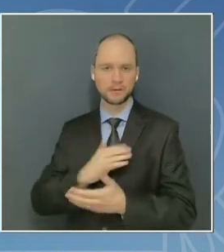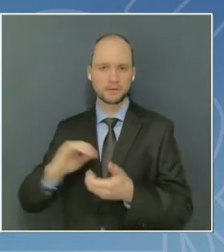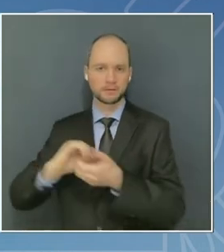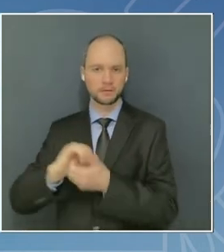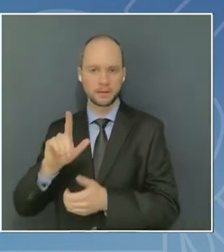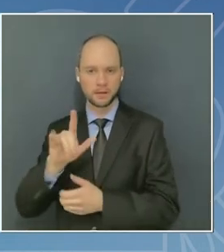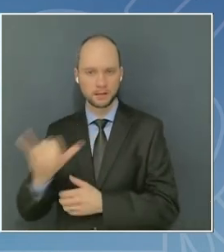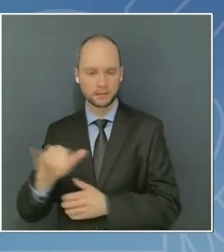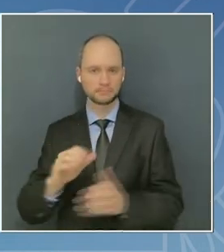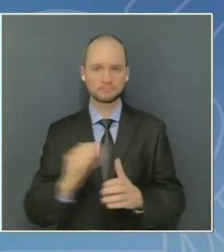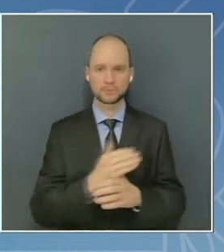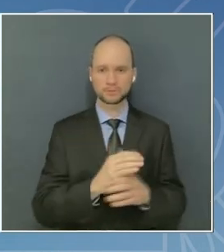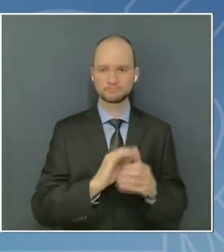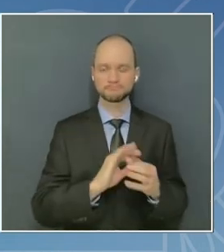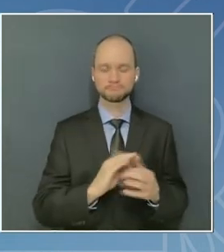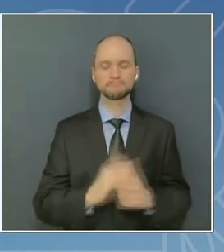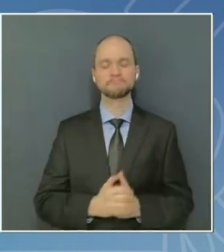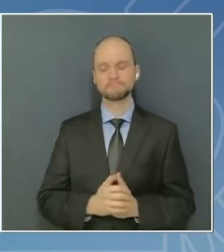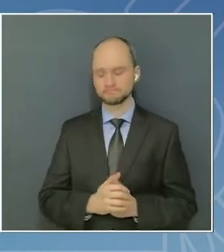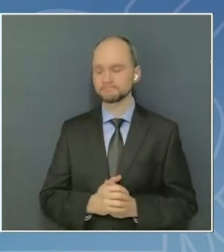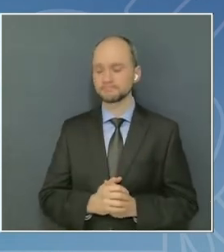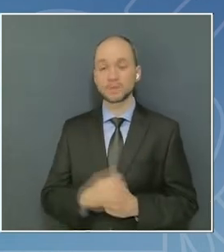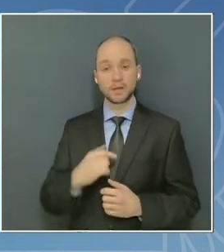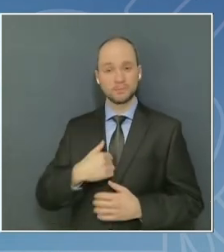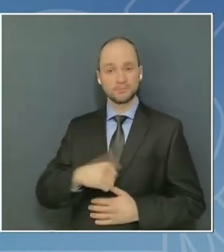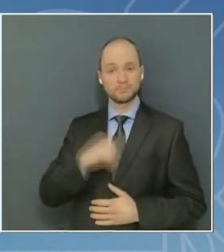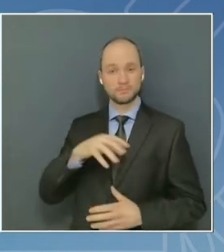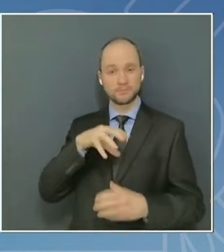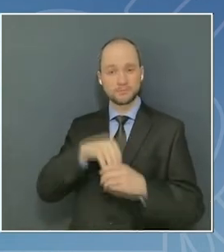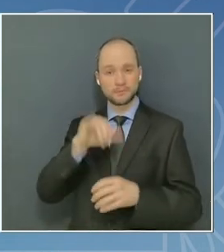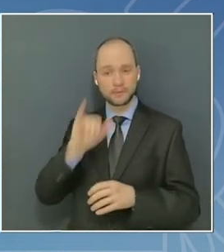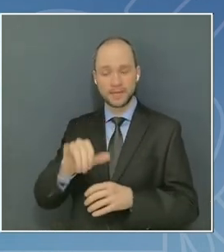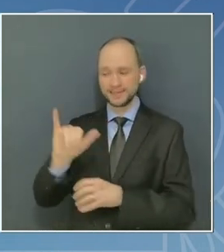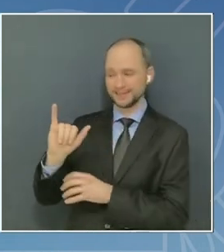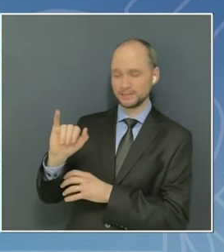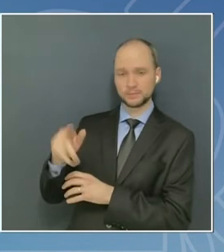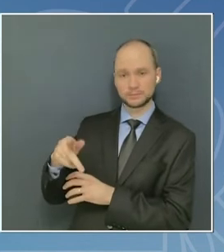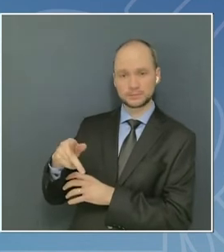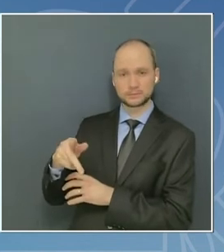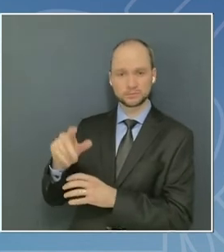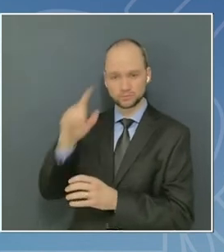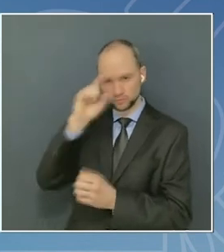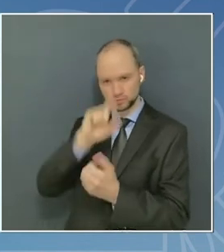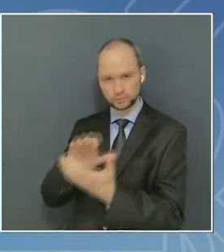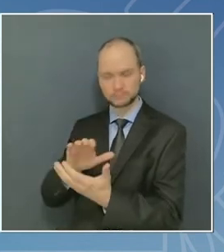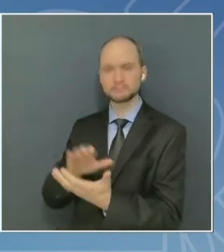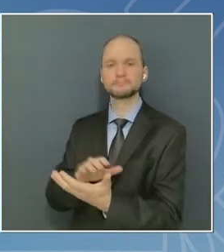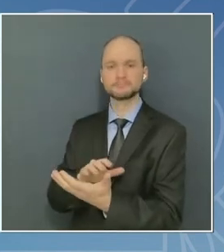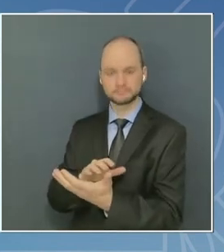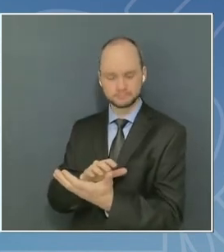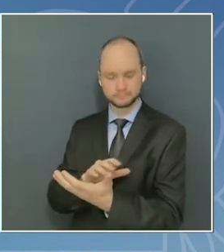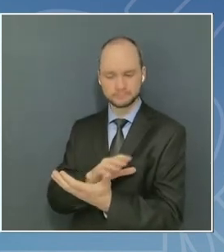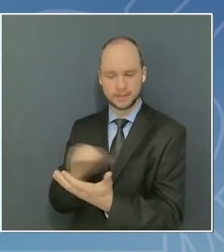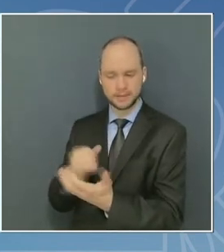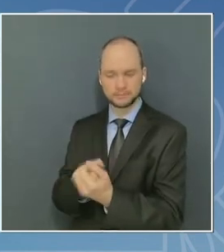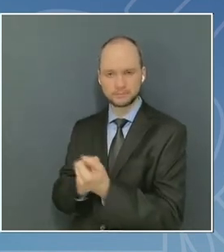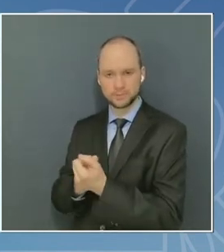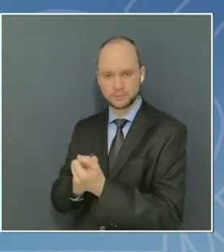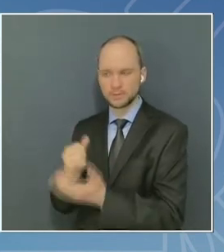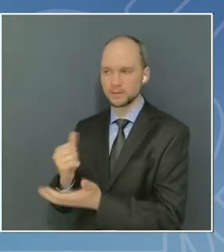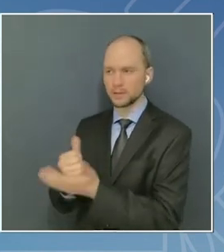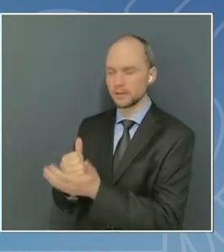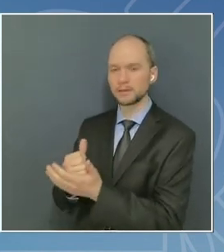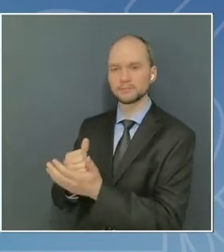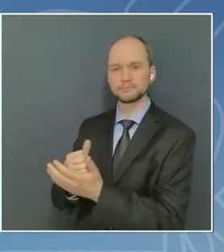be a part. I'm really proud to be a part of that Indo-Pacific strategy, and really helping the administration propel